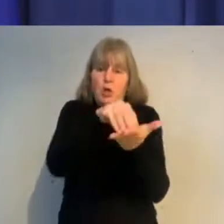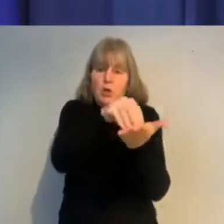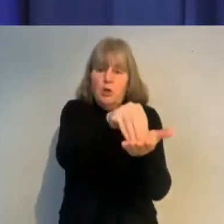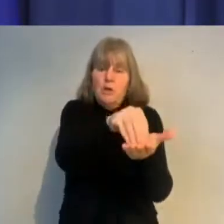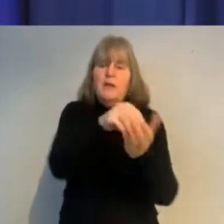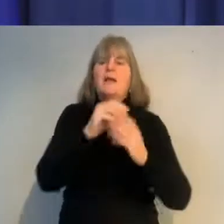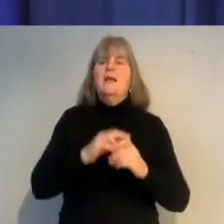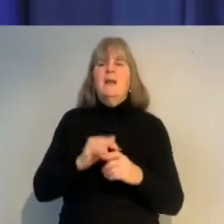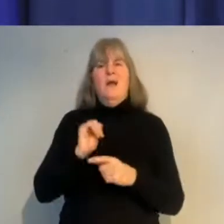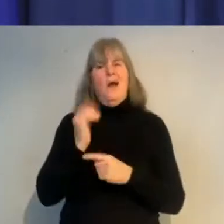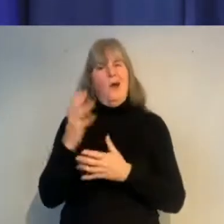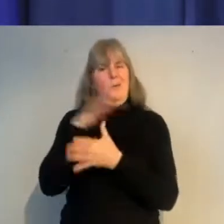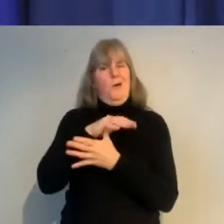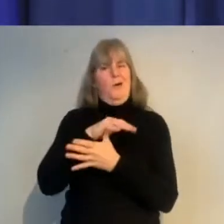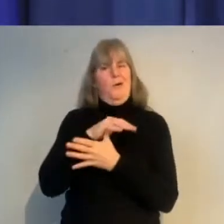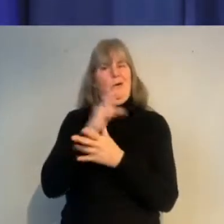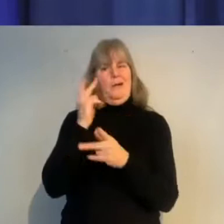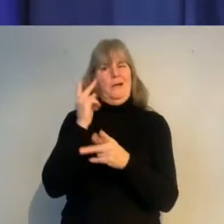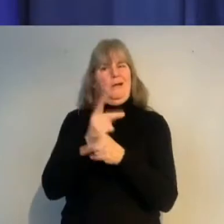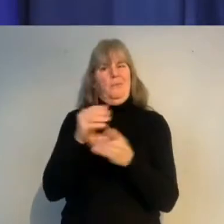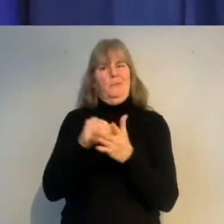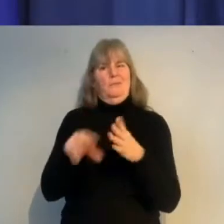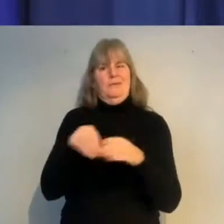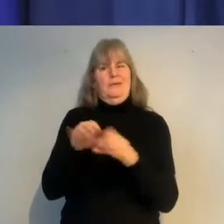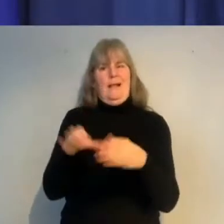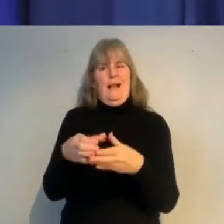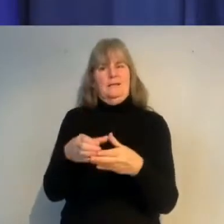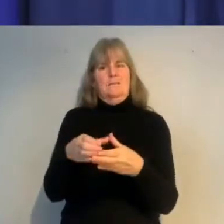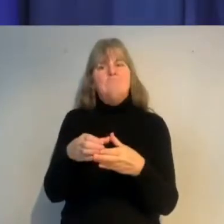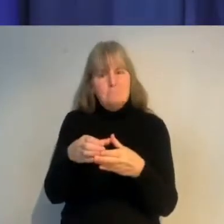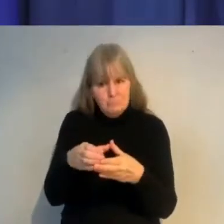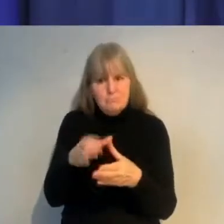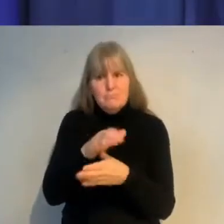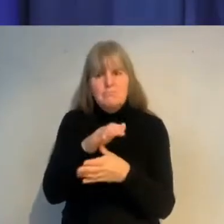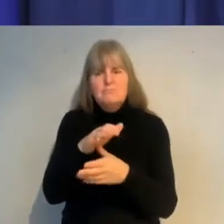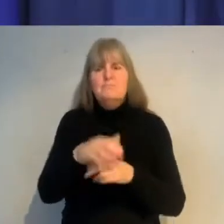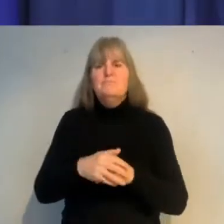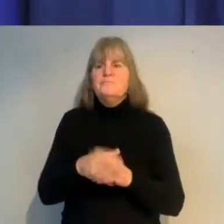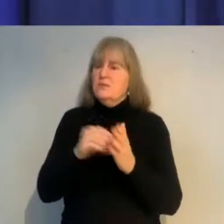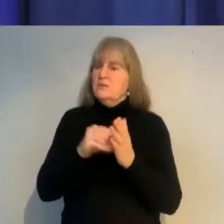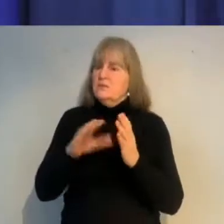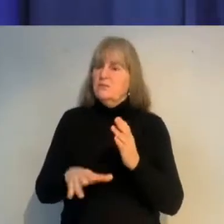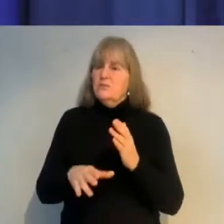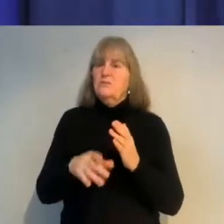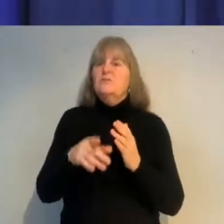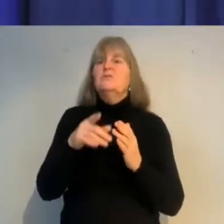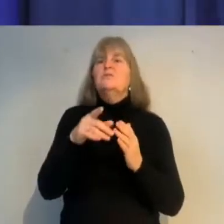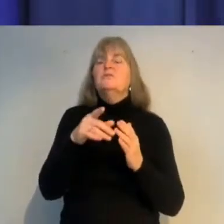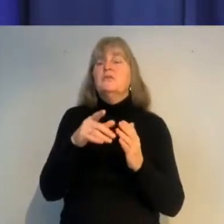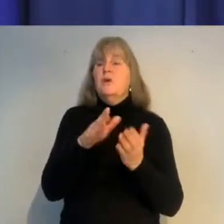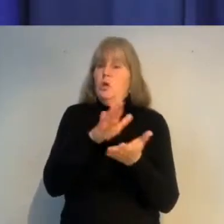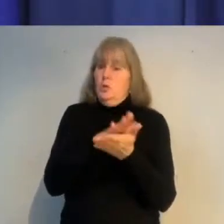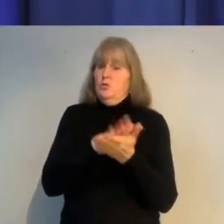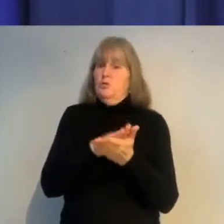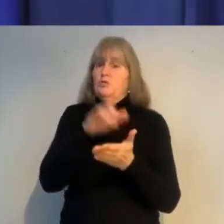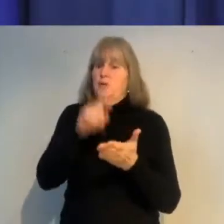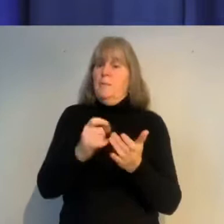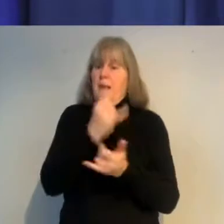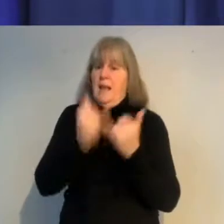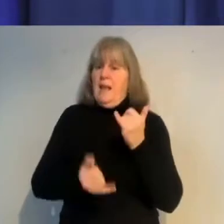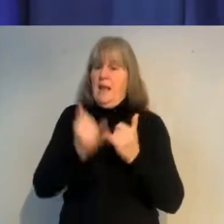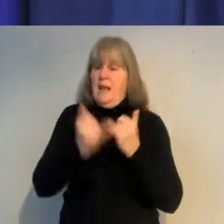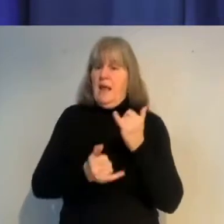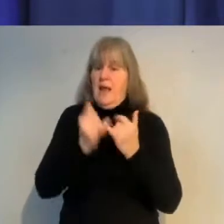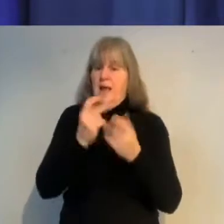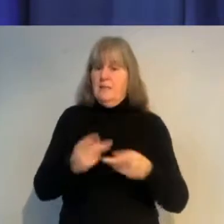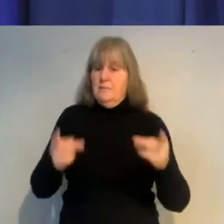priority to keep students in the classroom. Students should be the last schools should be the last thing to